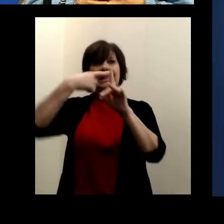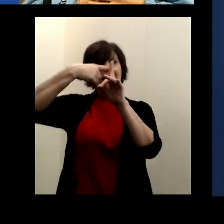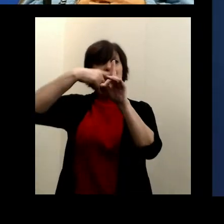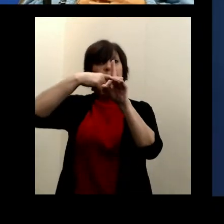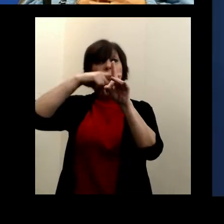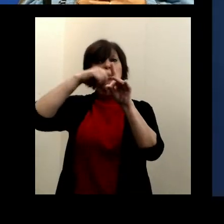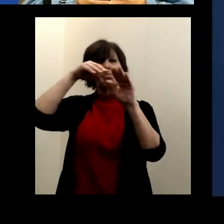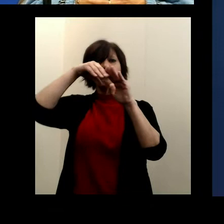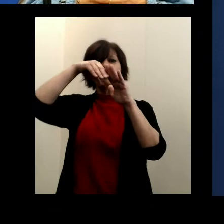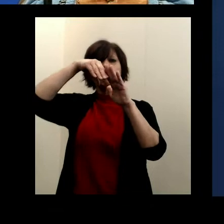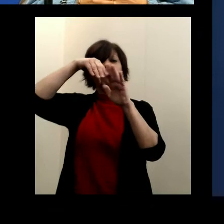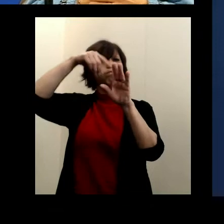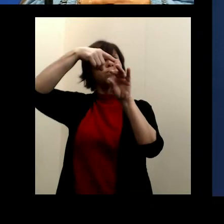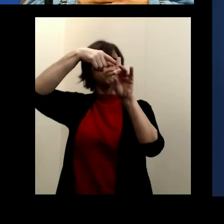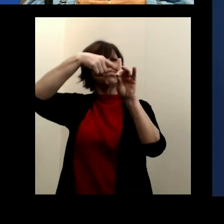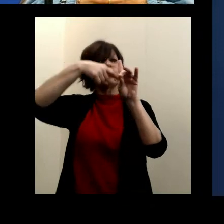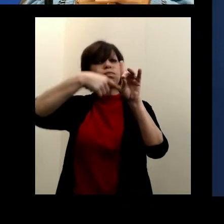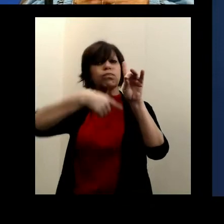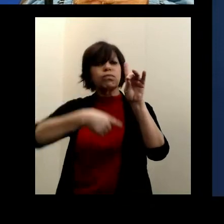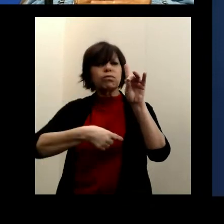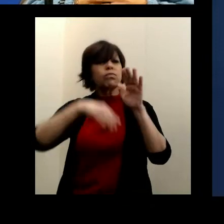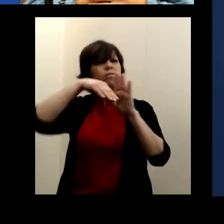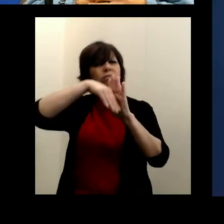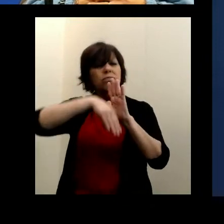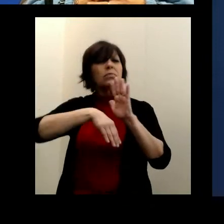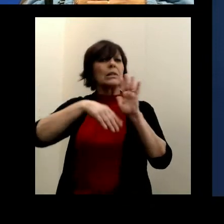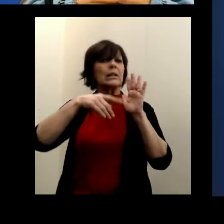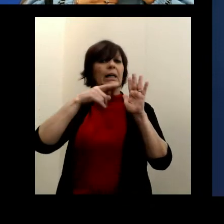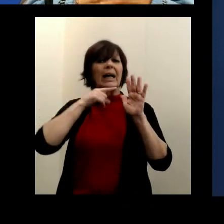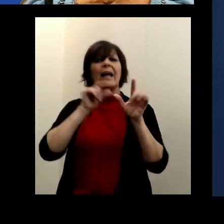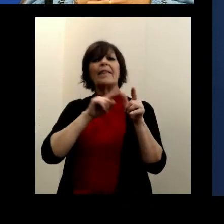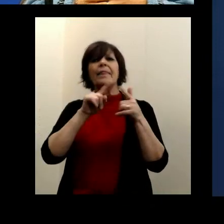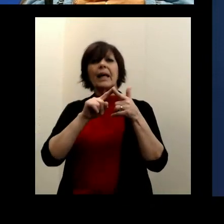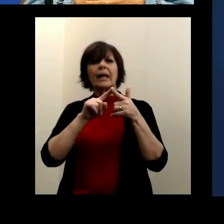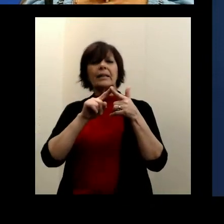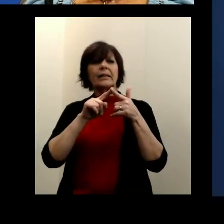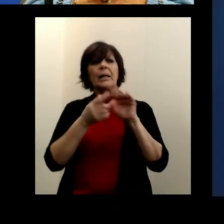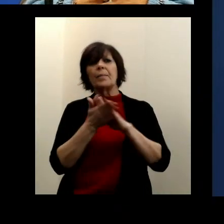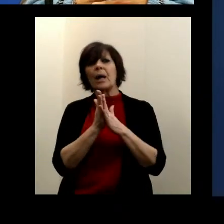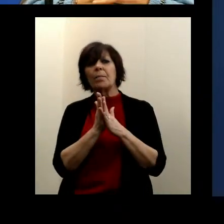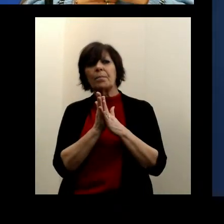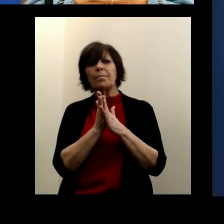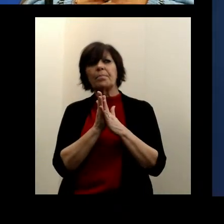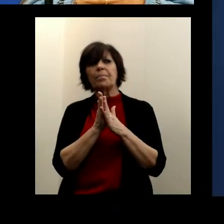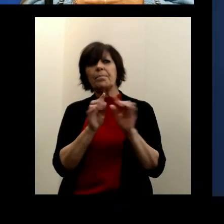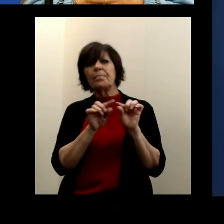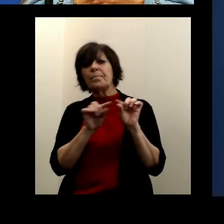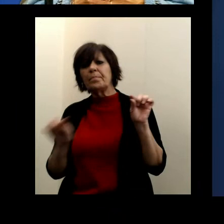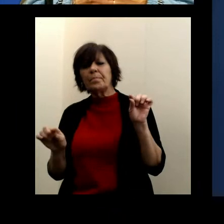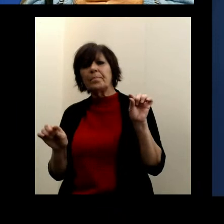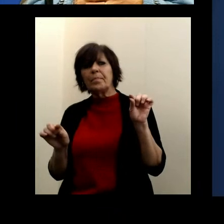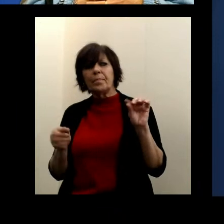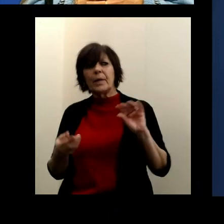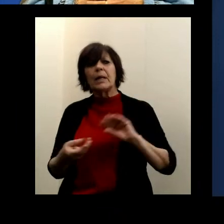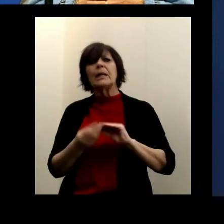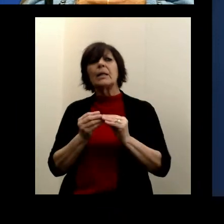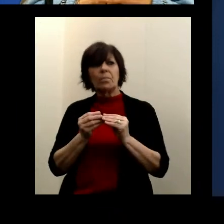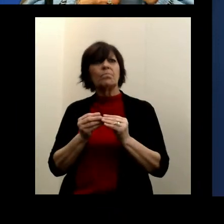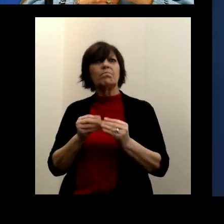temperatures, that was followed a couple weeks later by an increase in the number of COVID-19 cases in the